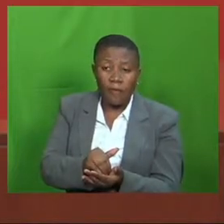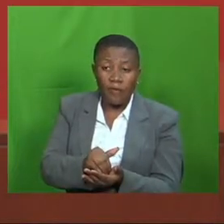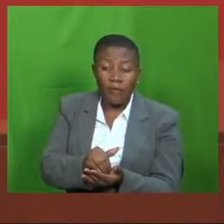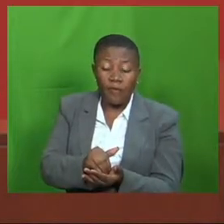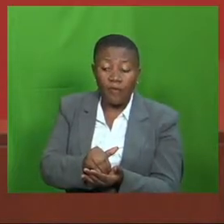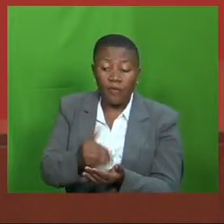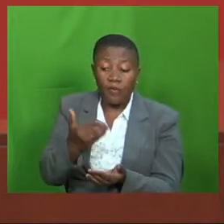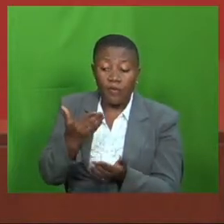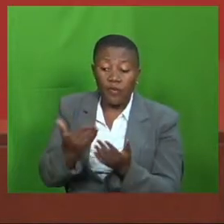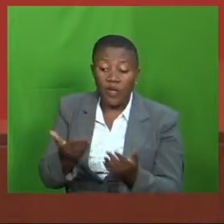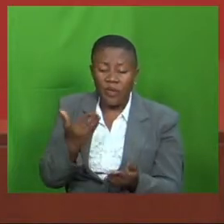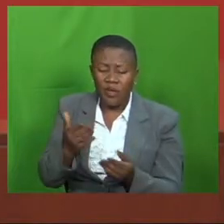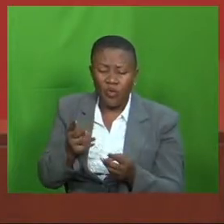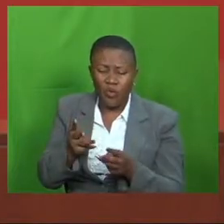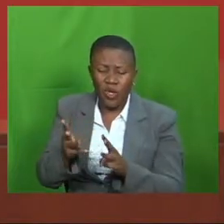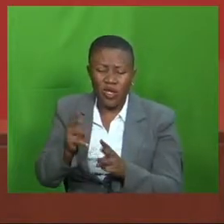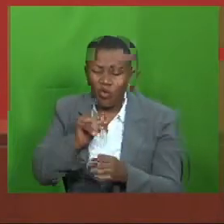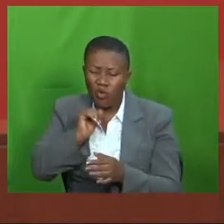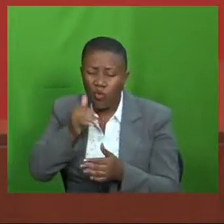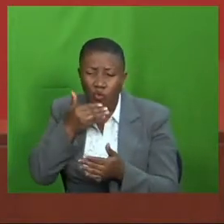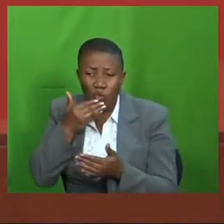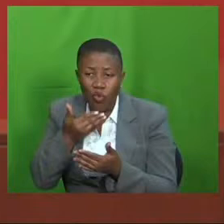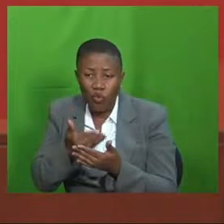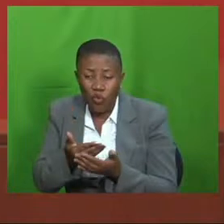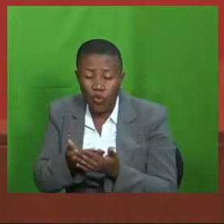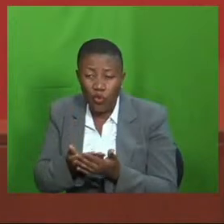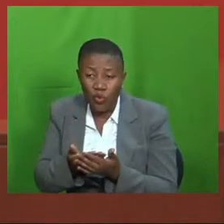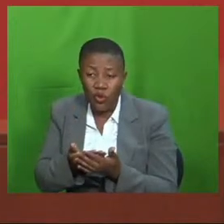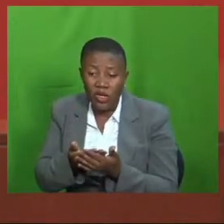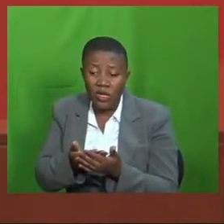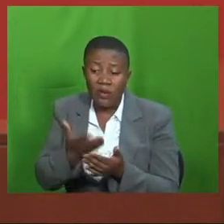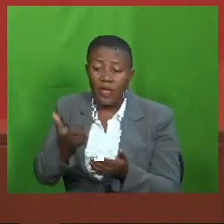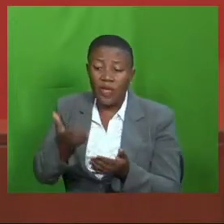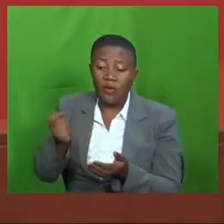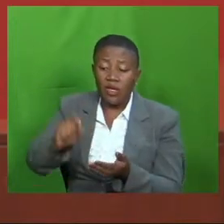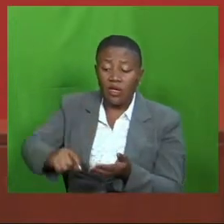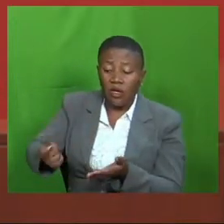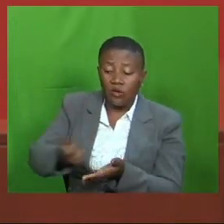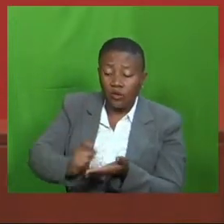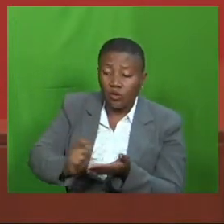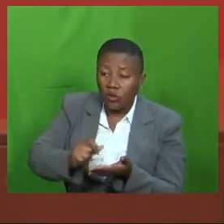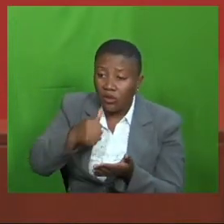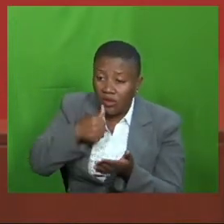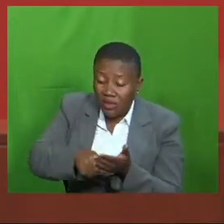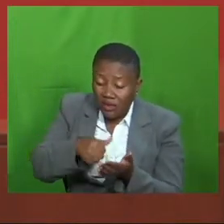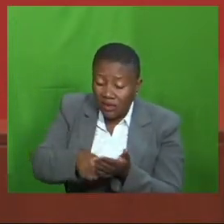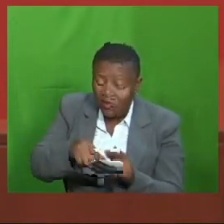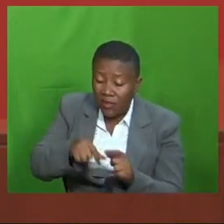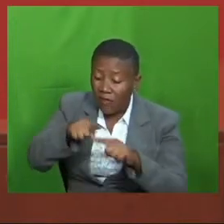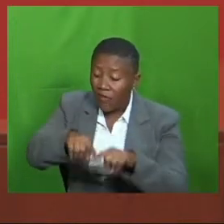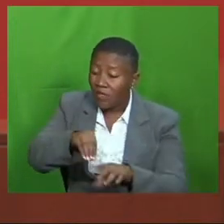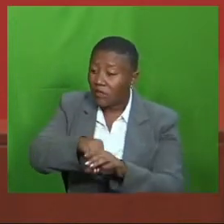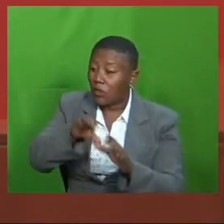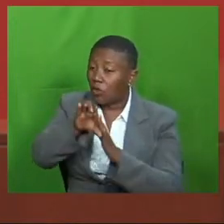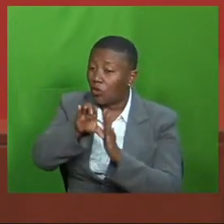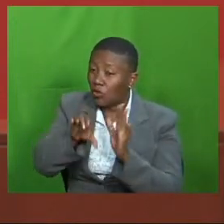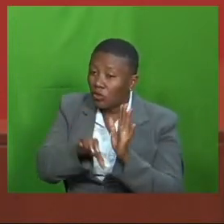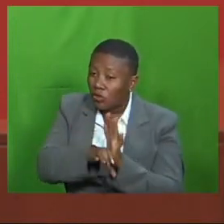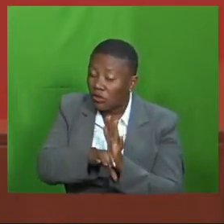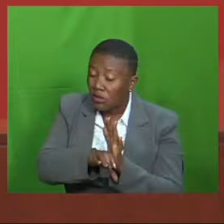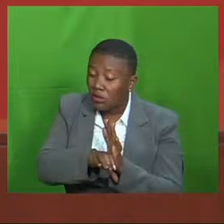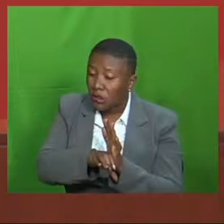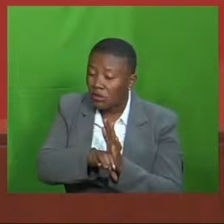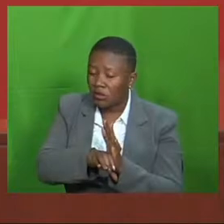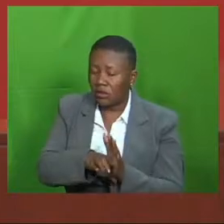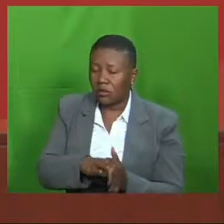that is inconsistent with the letter and spirit of Article 97(1)(c) of the 1992 Constitution. For the avoidance of